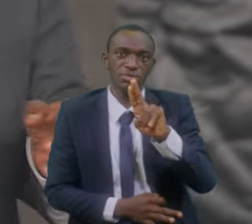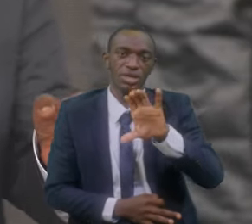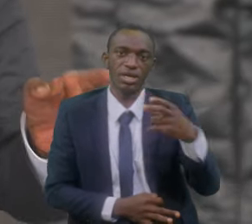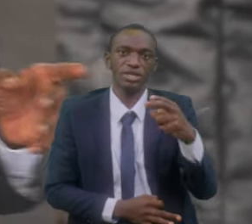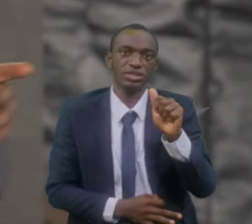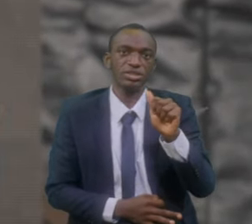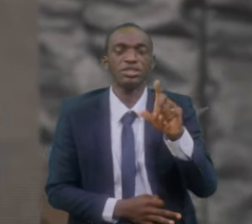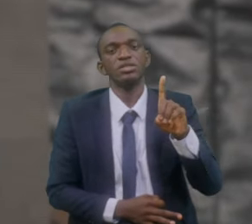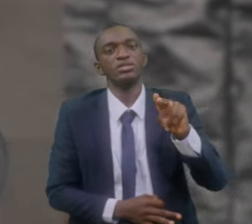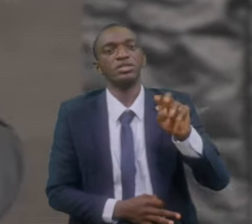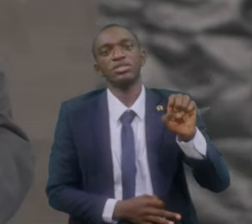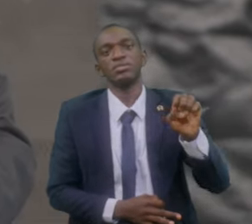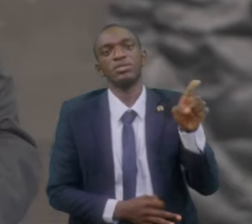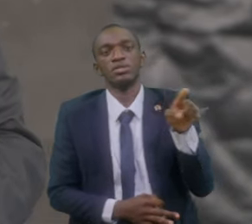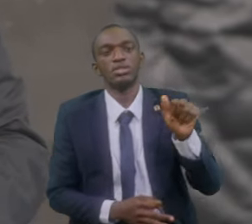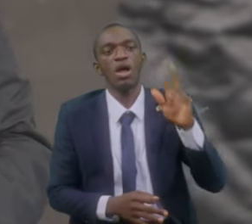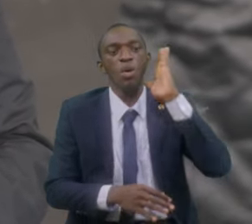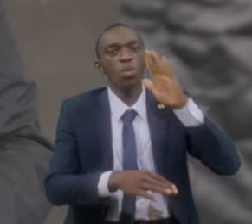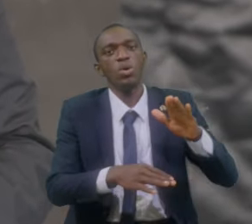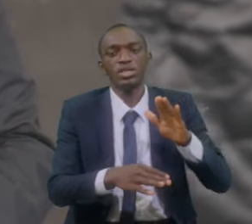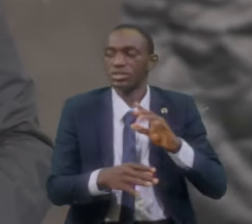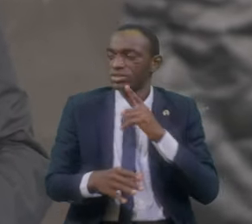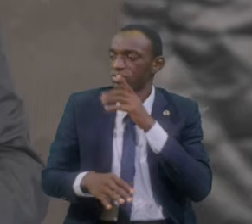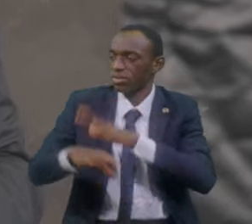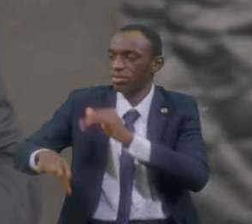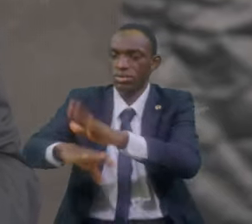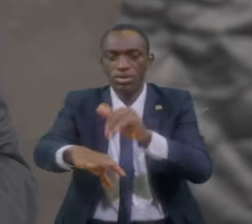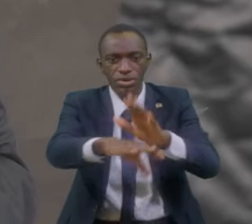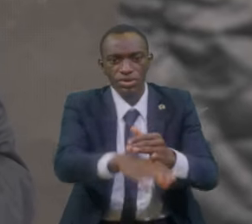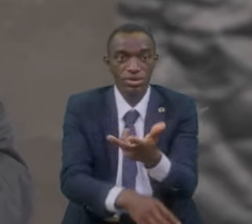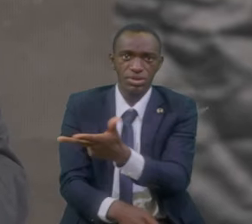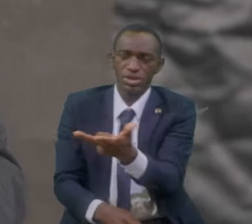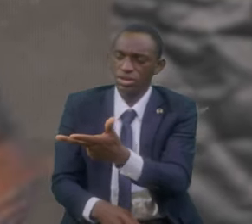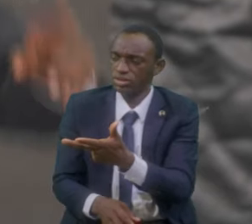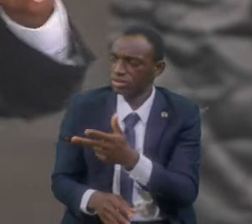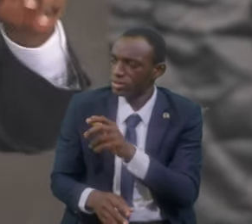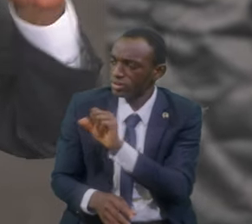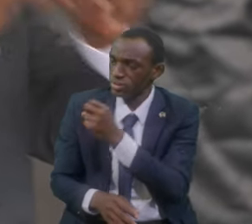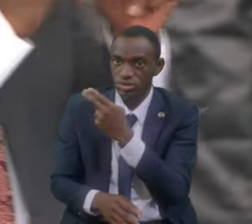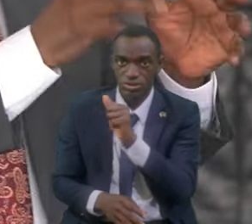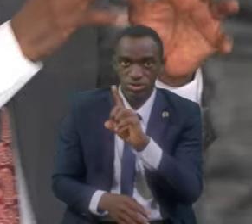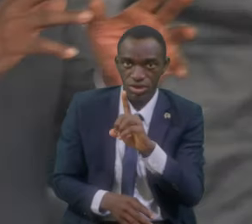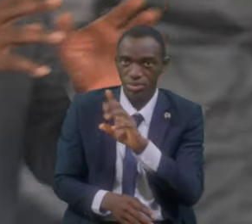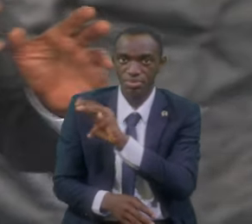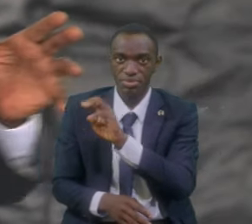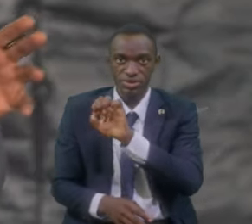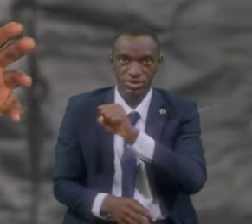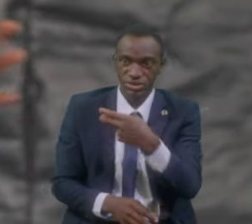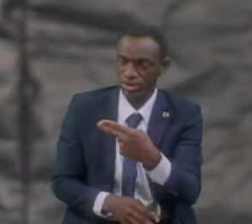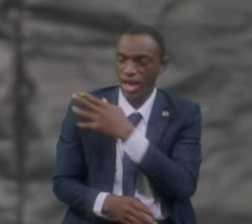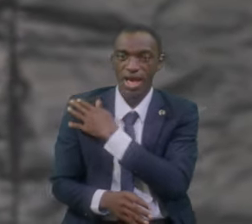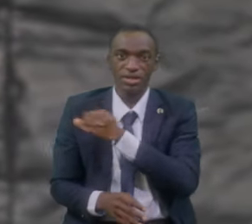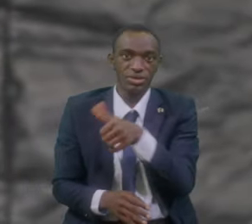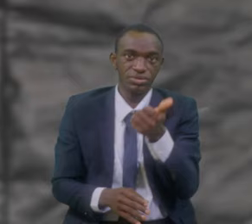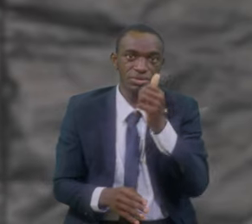Meshach, Abednego, have you heard the announcement I made that when you hear